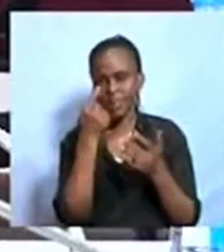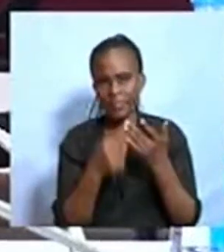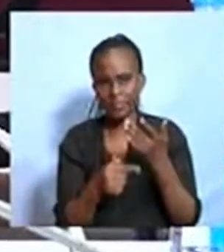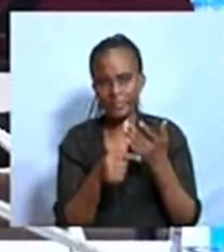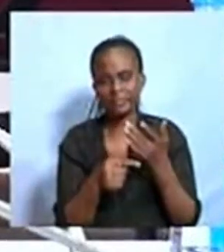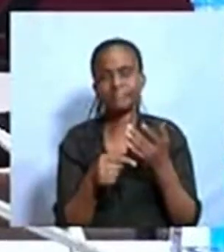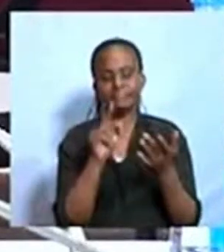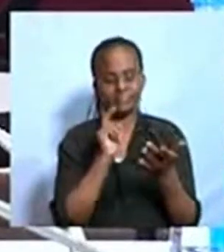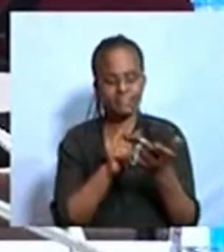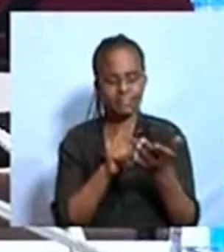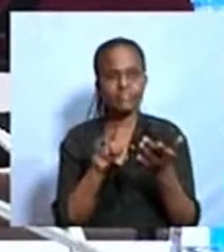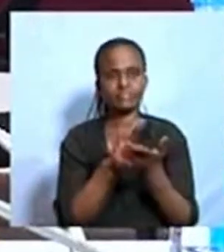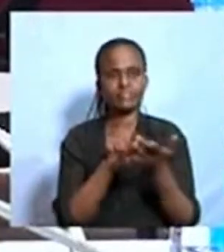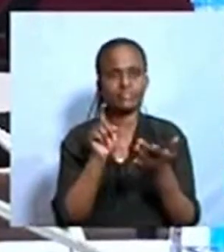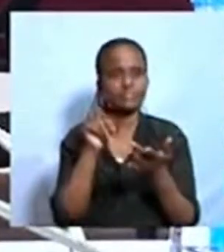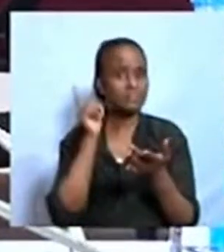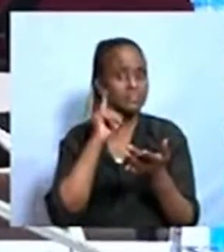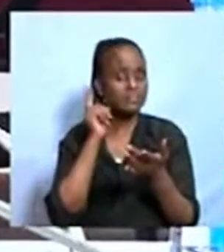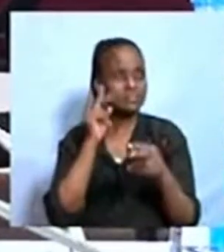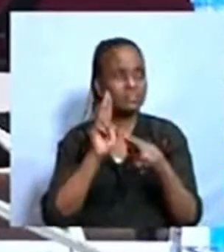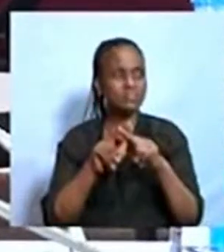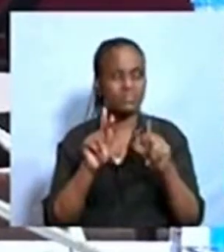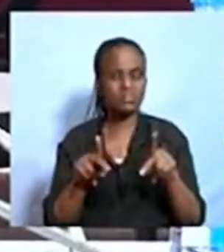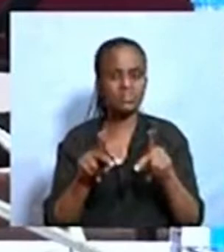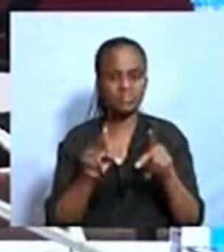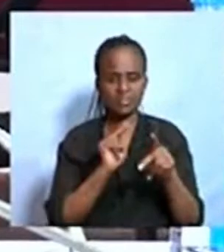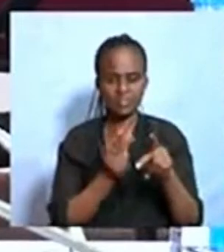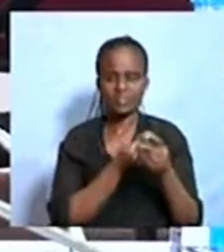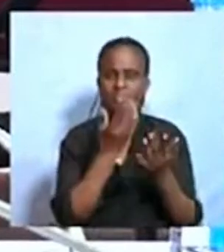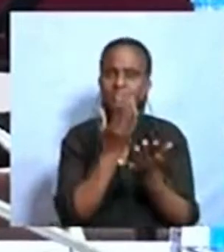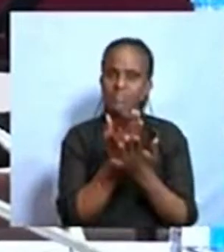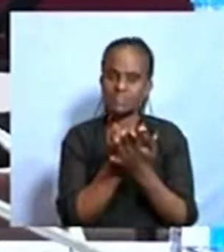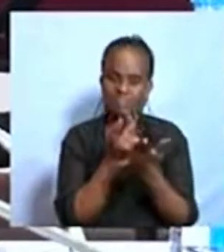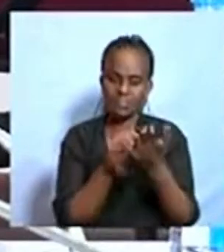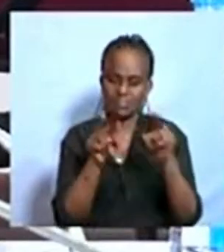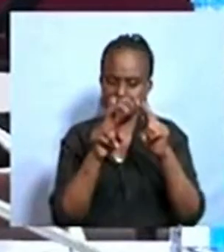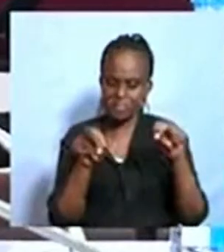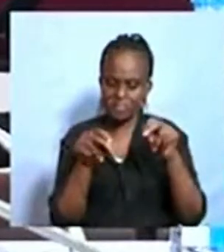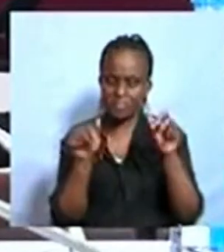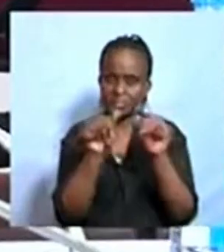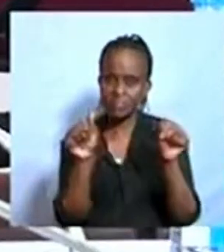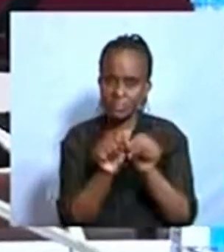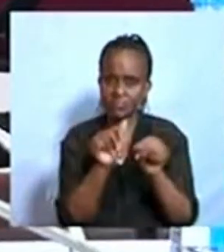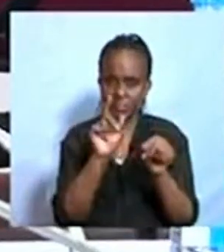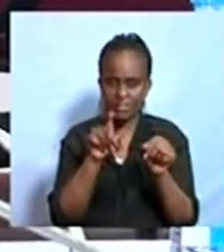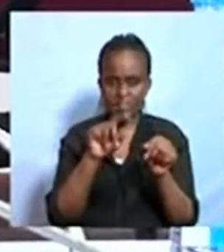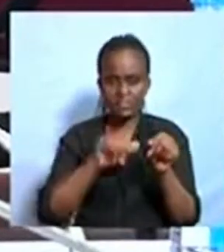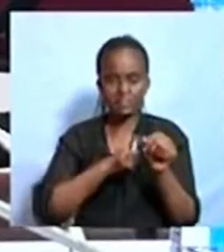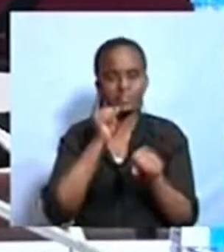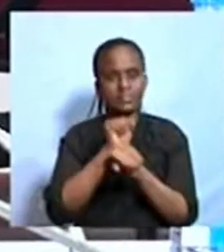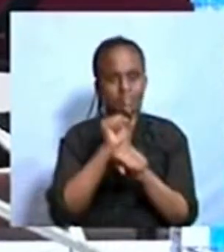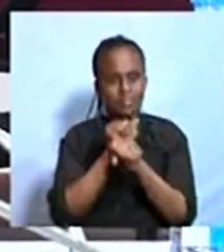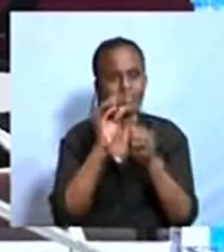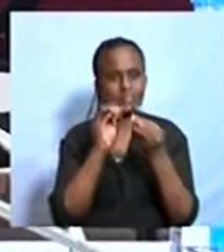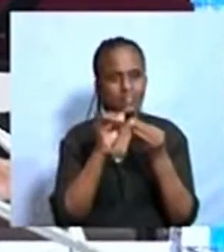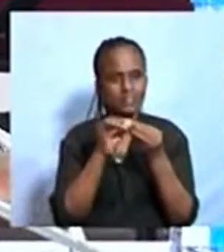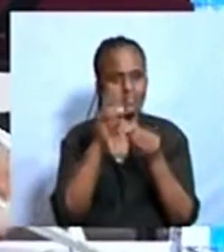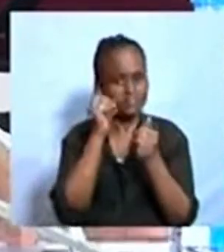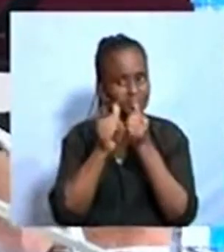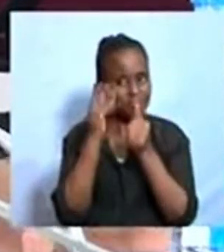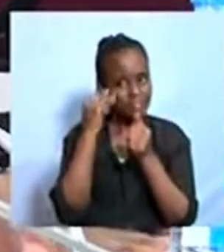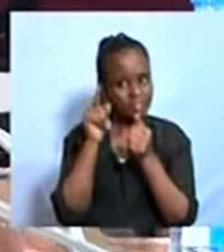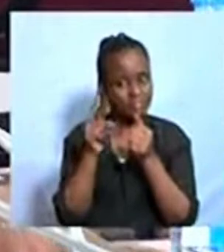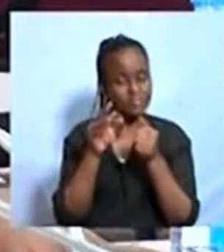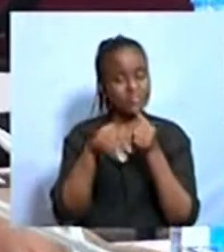based on the need. If you heard us share at some point, we did recommend that research is one of the areas that we need to work around, because even